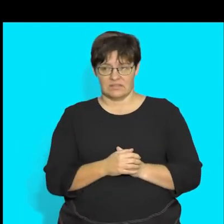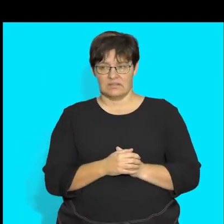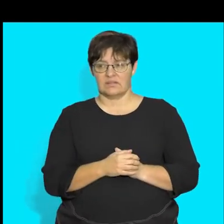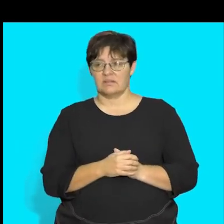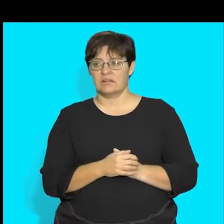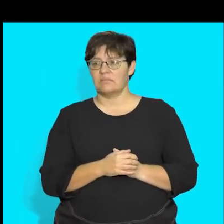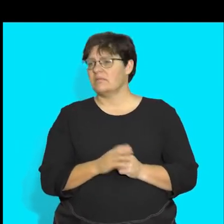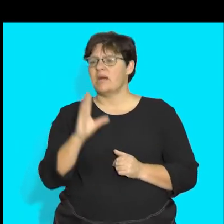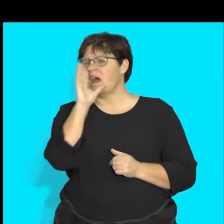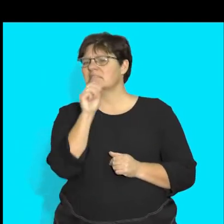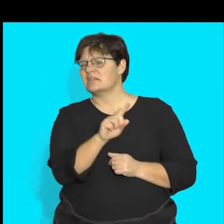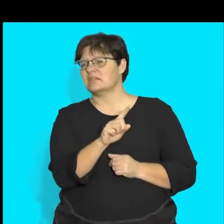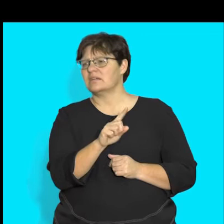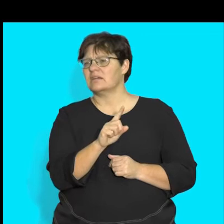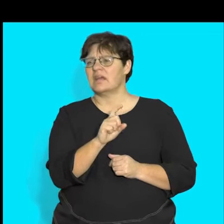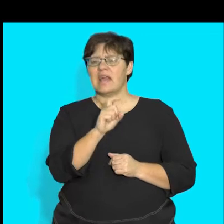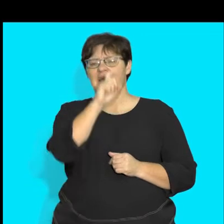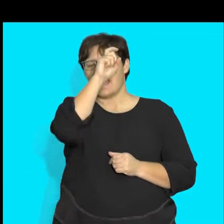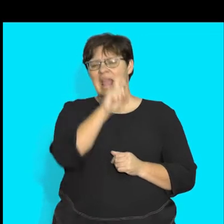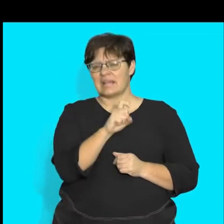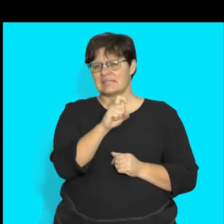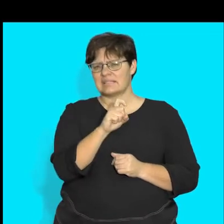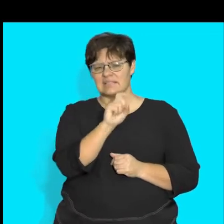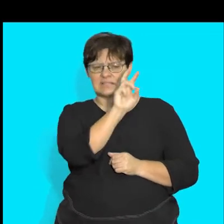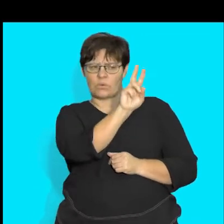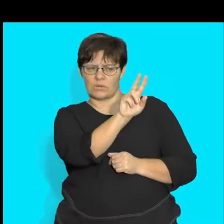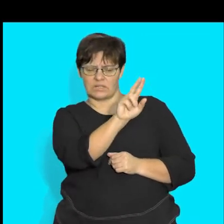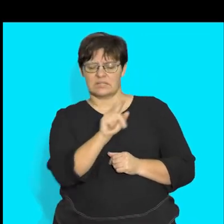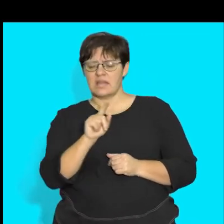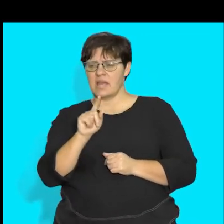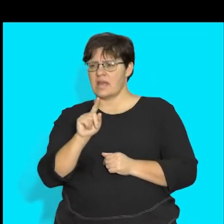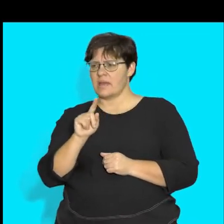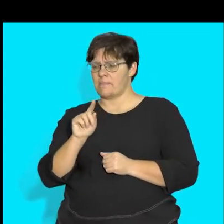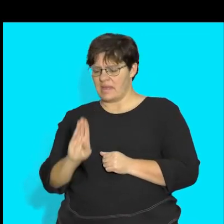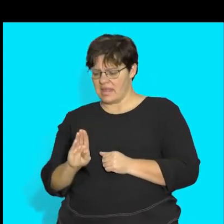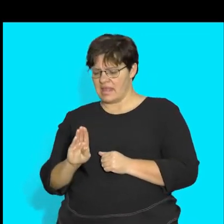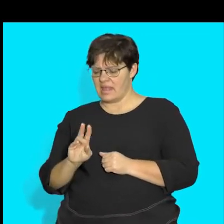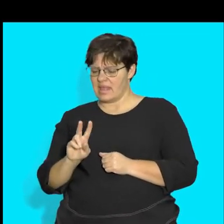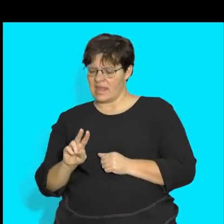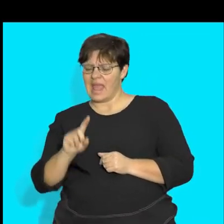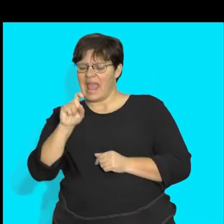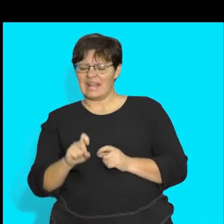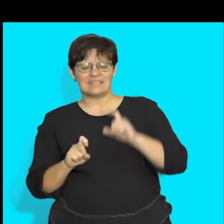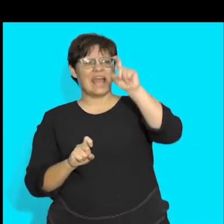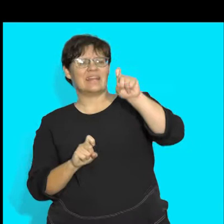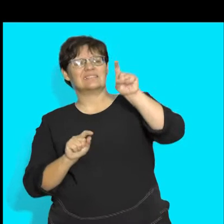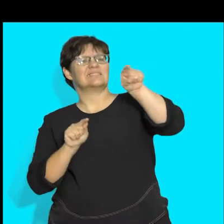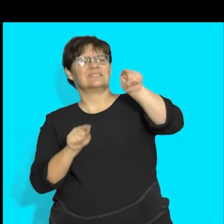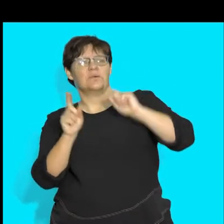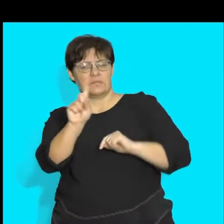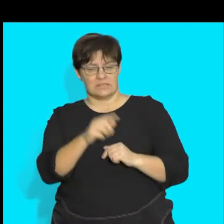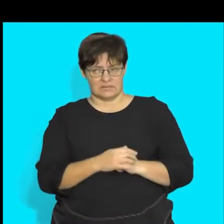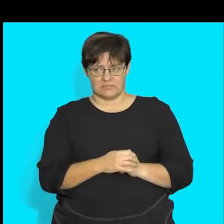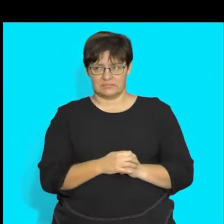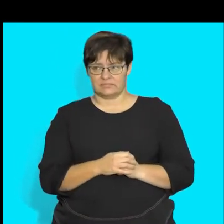it asks me what are the x-coordinates of A and what are the x-coordinates of B. So here I